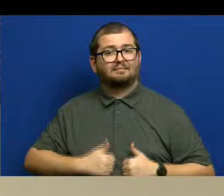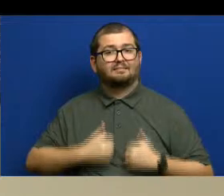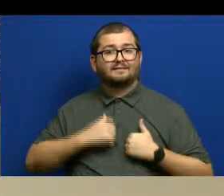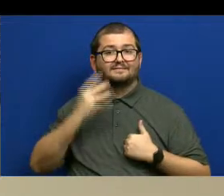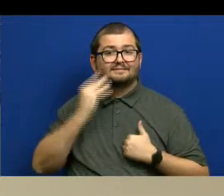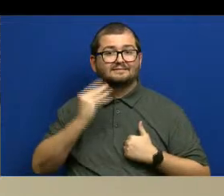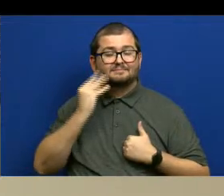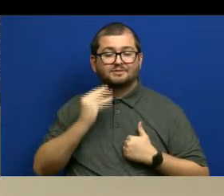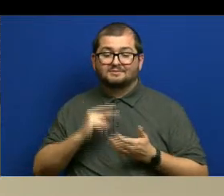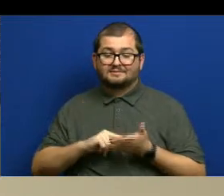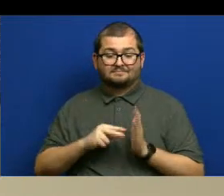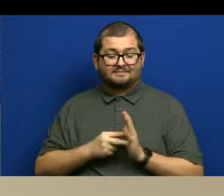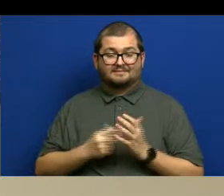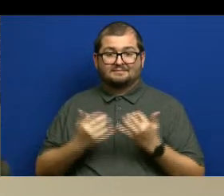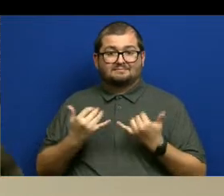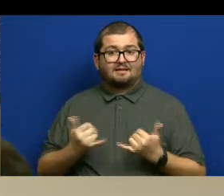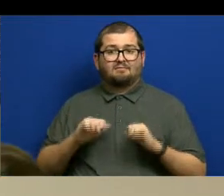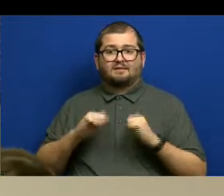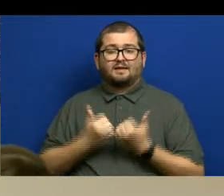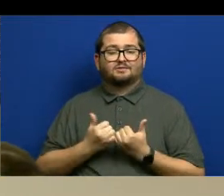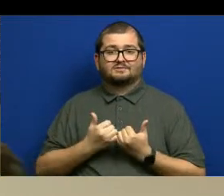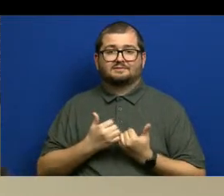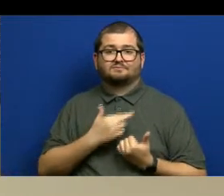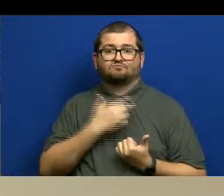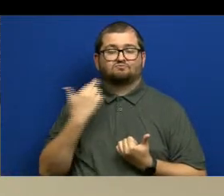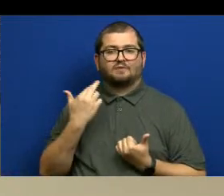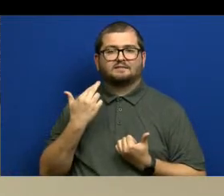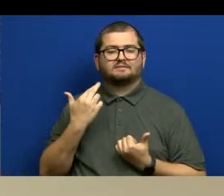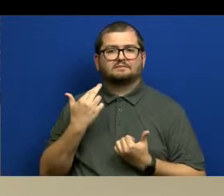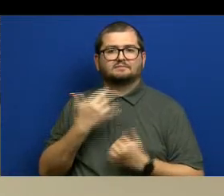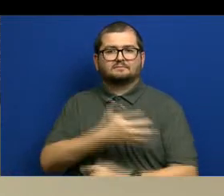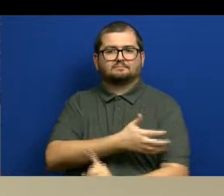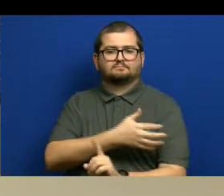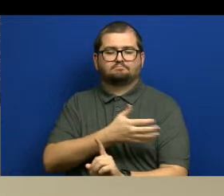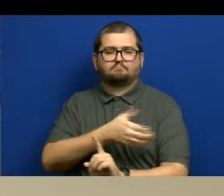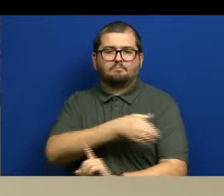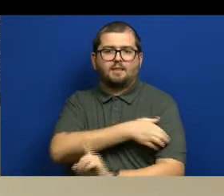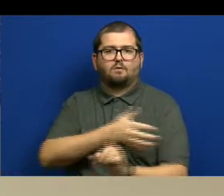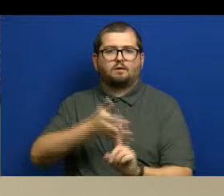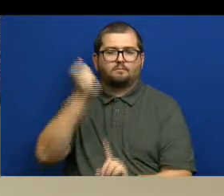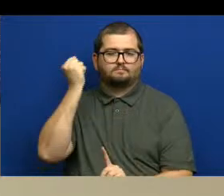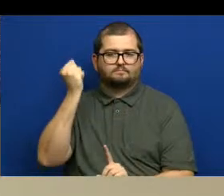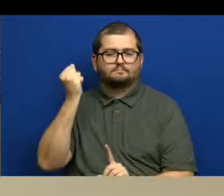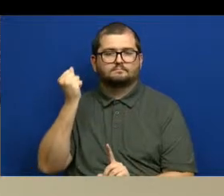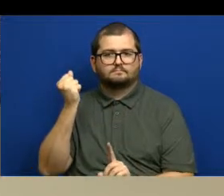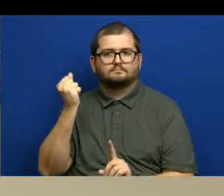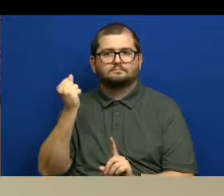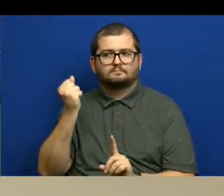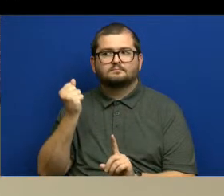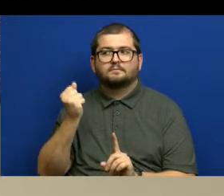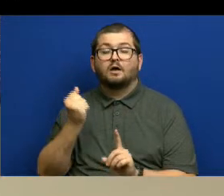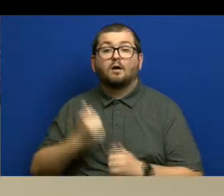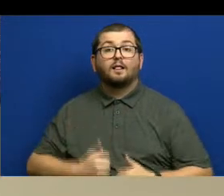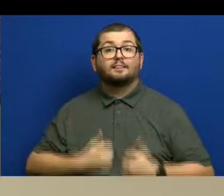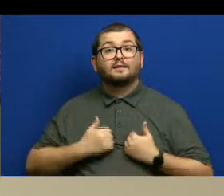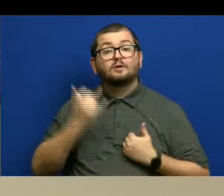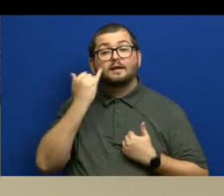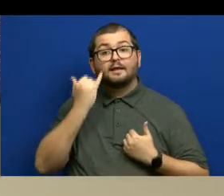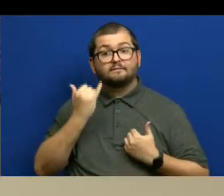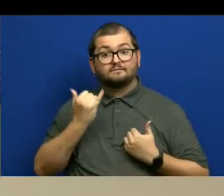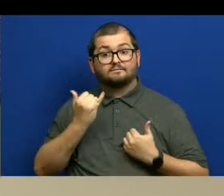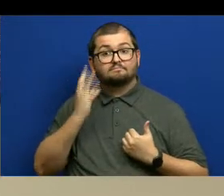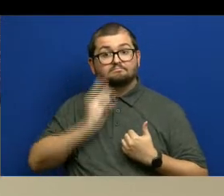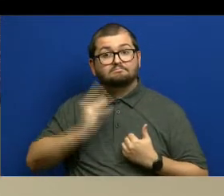agency risks sending a disempowerment message that contradicts its mission. A leader with lived experience would bring an